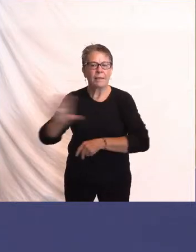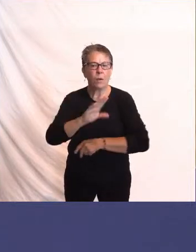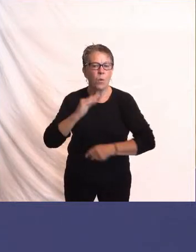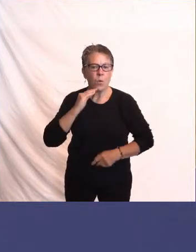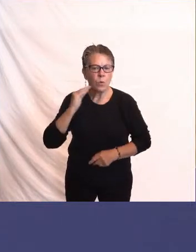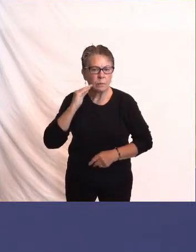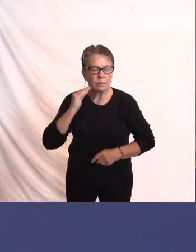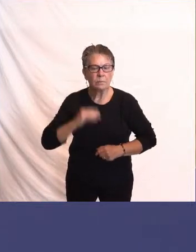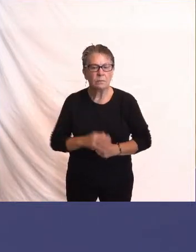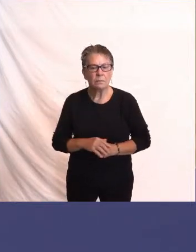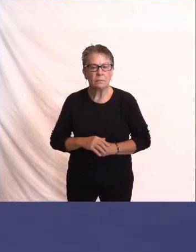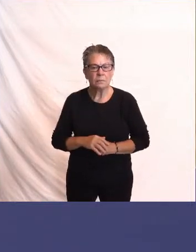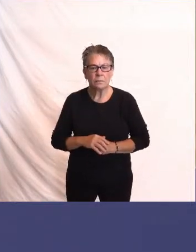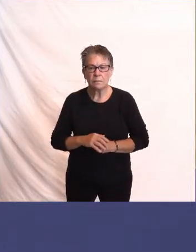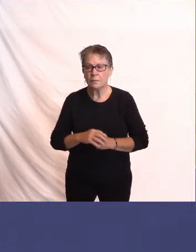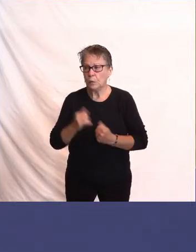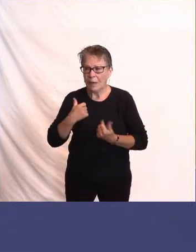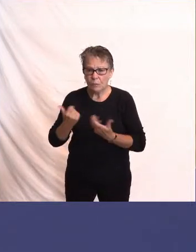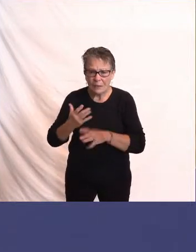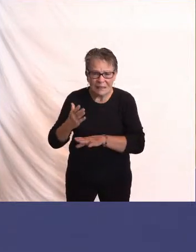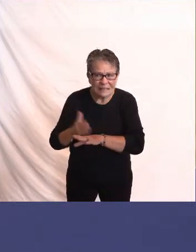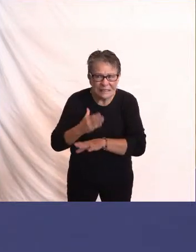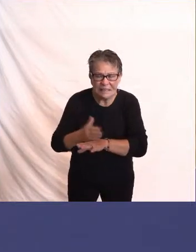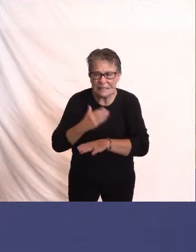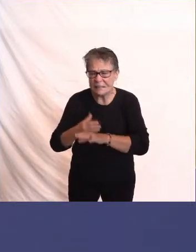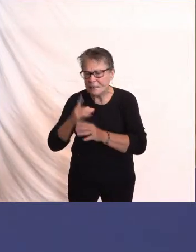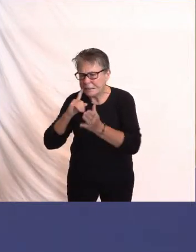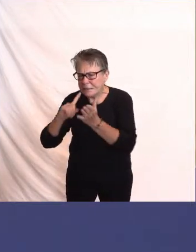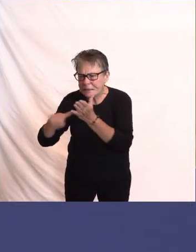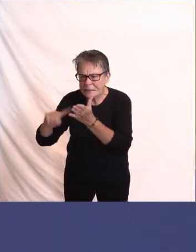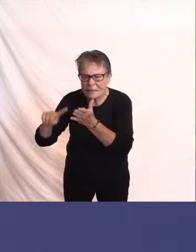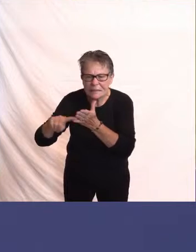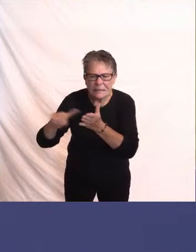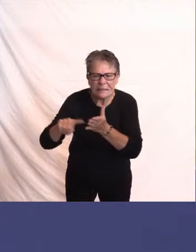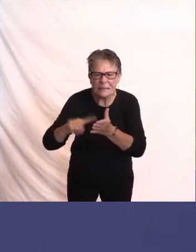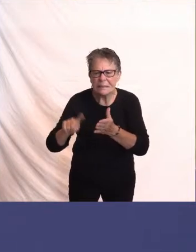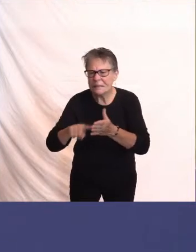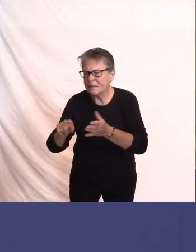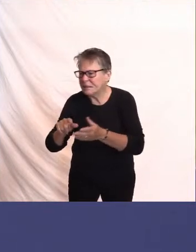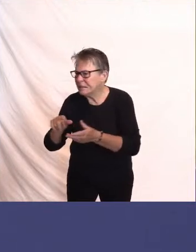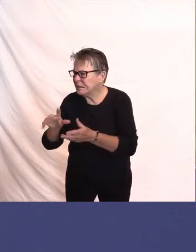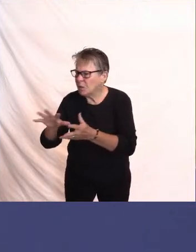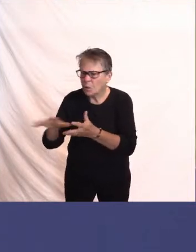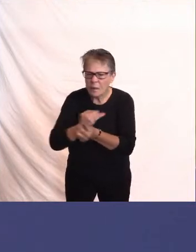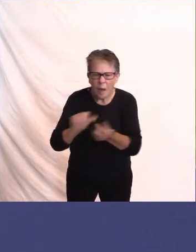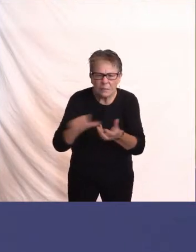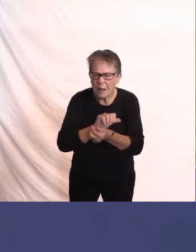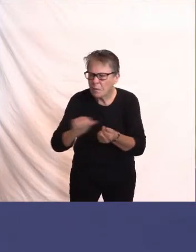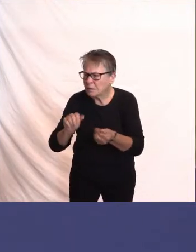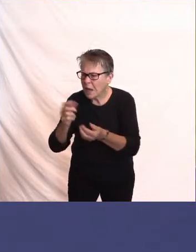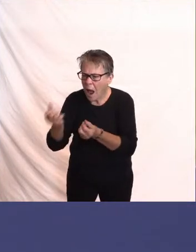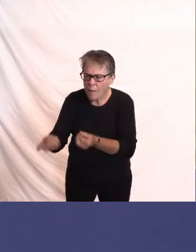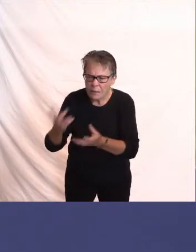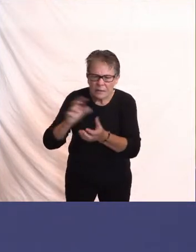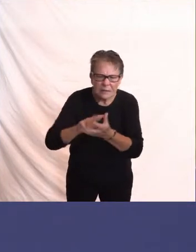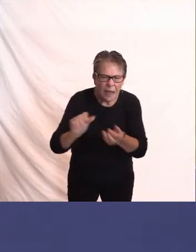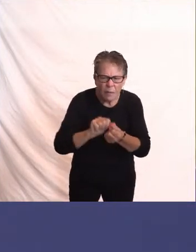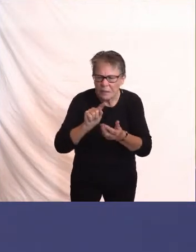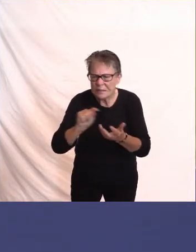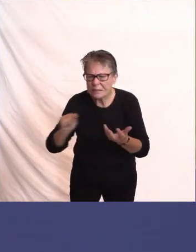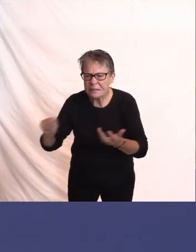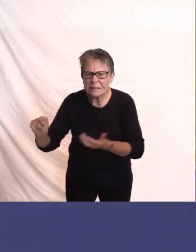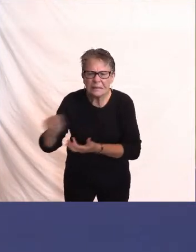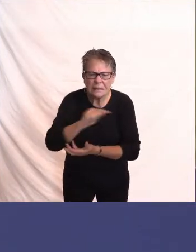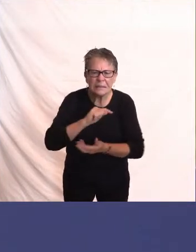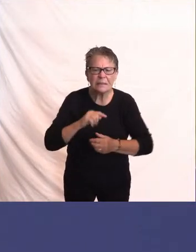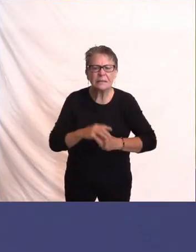to assess damages and also to work with our local governments as well as private nonprofits to make sure that they're getting briefed on